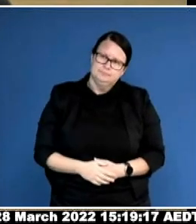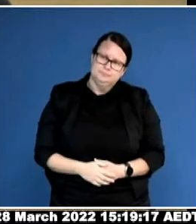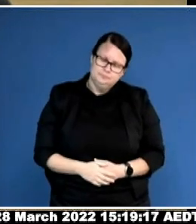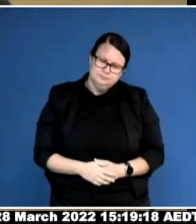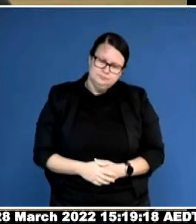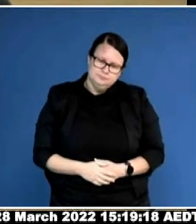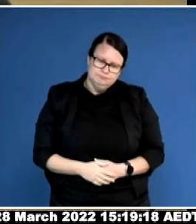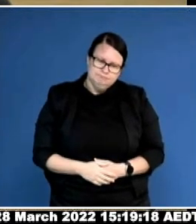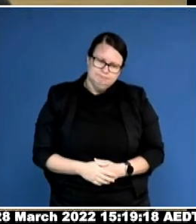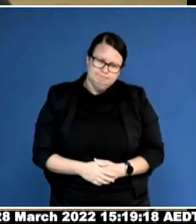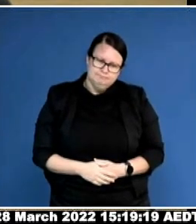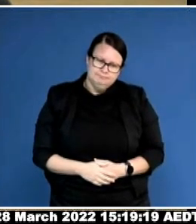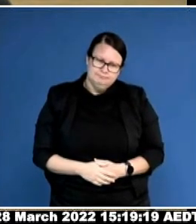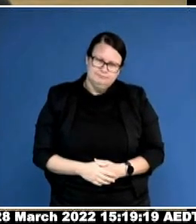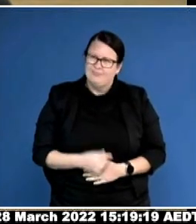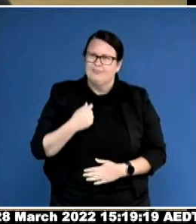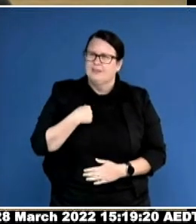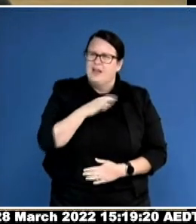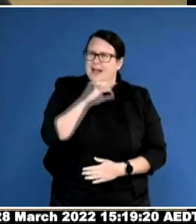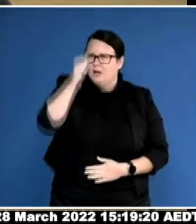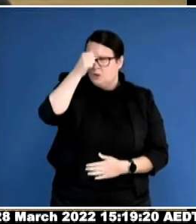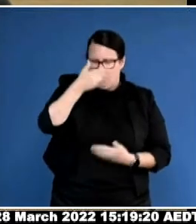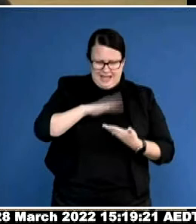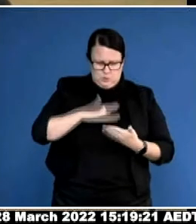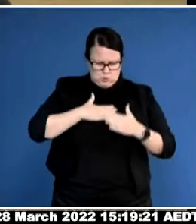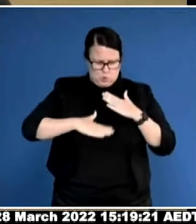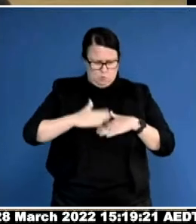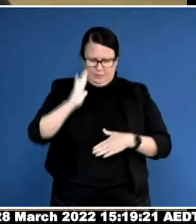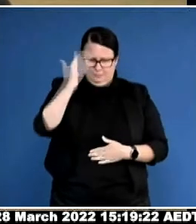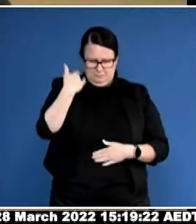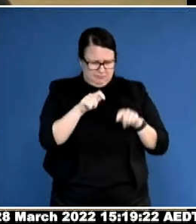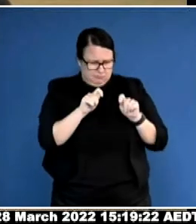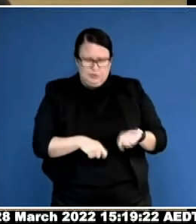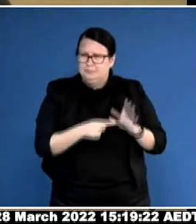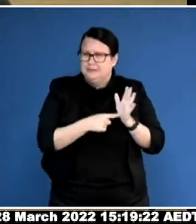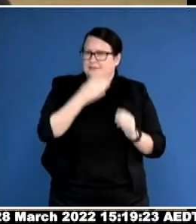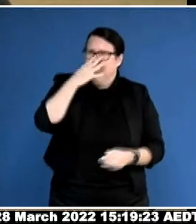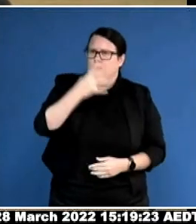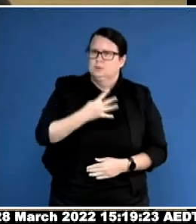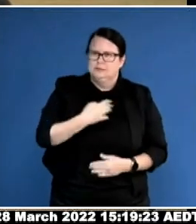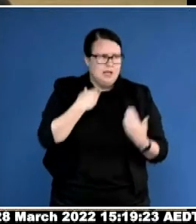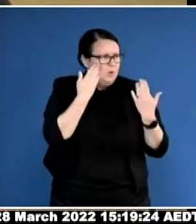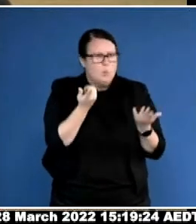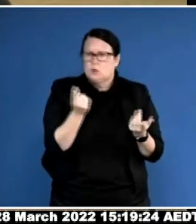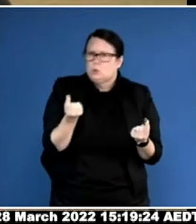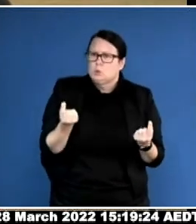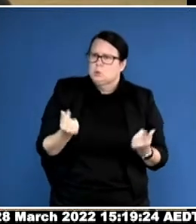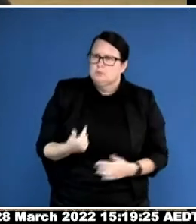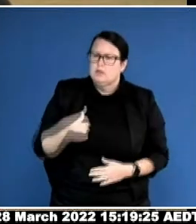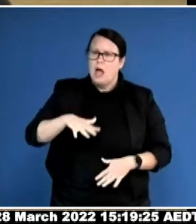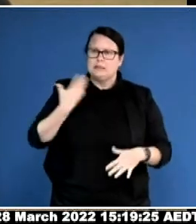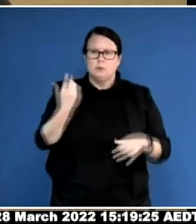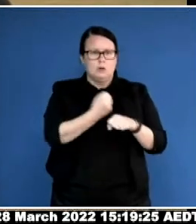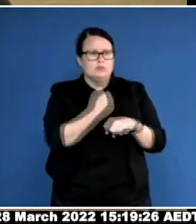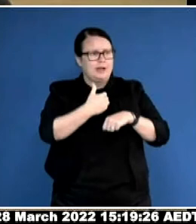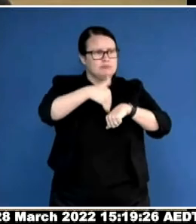I don't really think I knew how to cope with the situation of being sexually assaulted at age 14. I didn't want to cause a scene